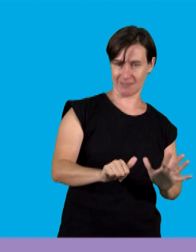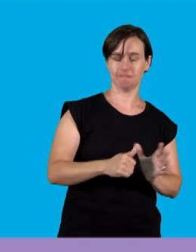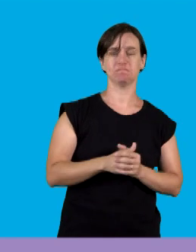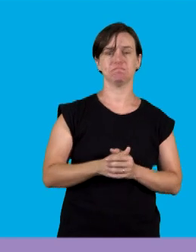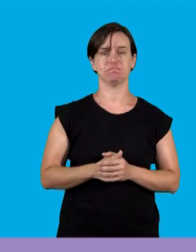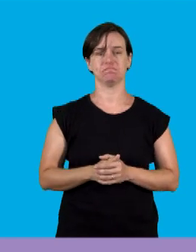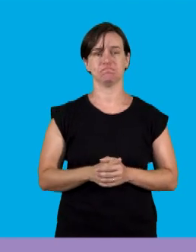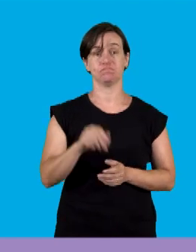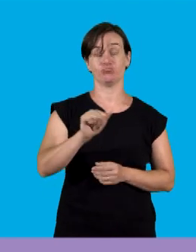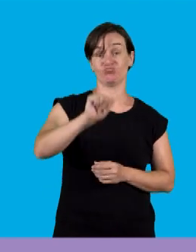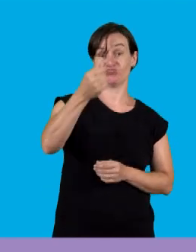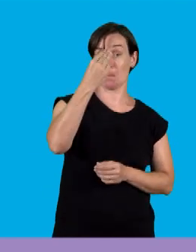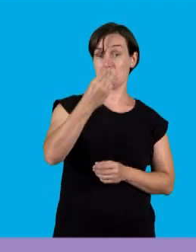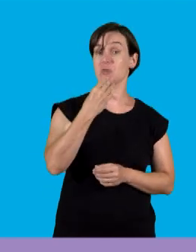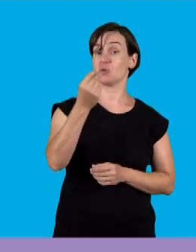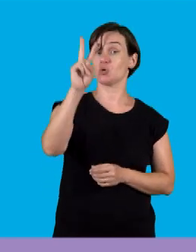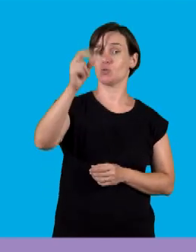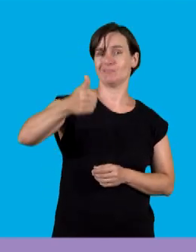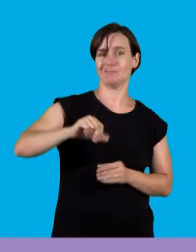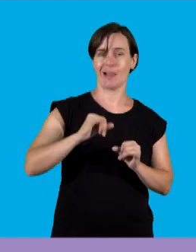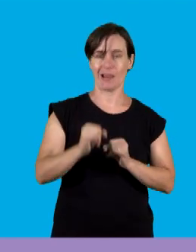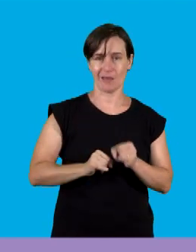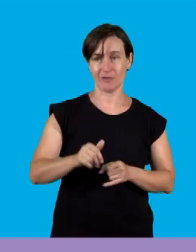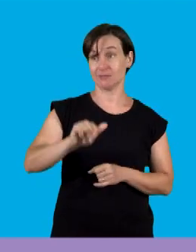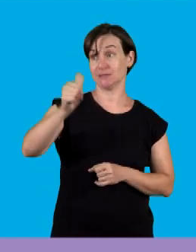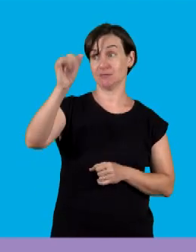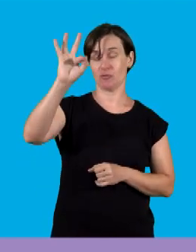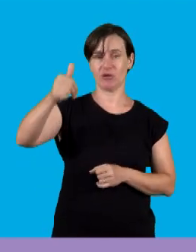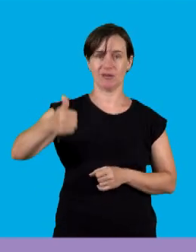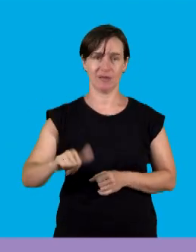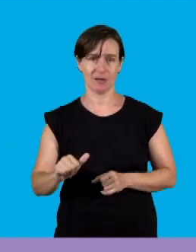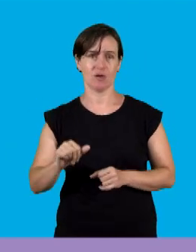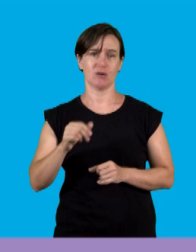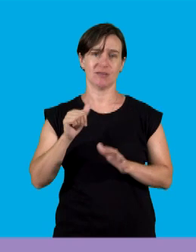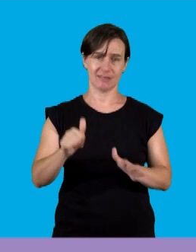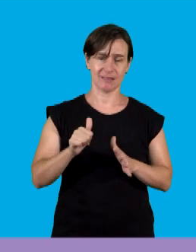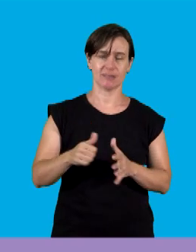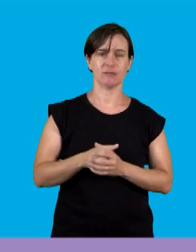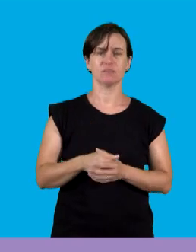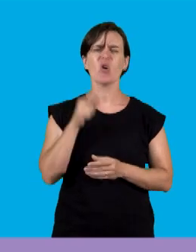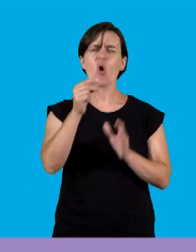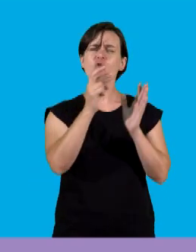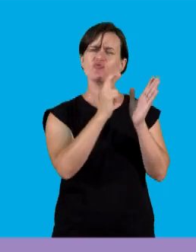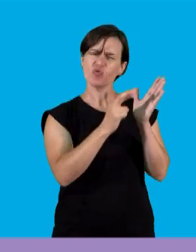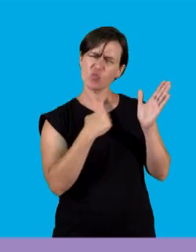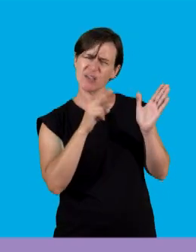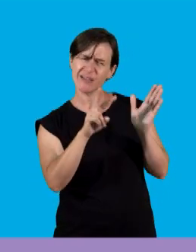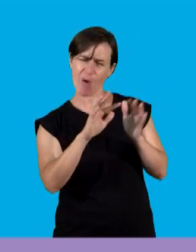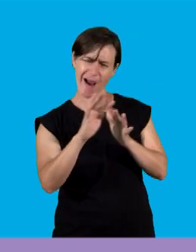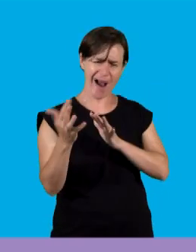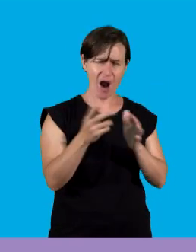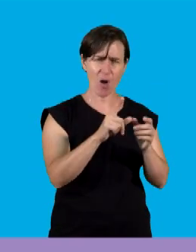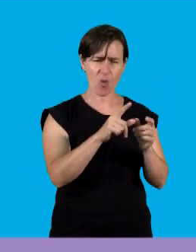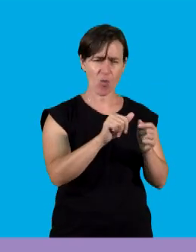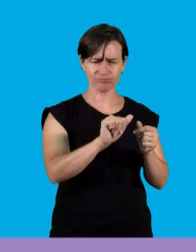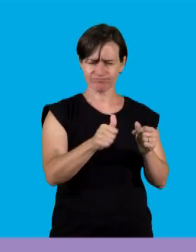had 6 sticks. Second term is 11 and the third term is 16. What rule did we notice here? Well,